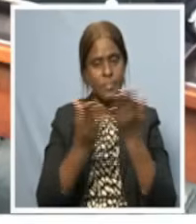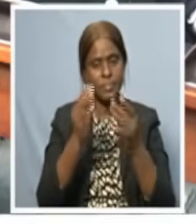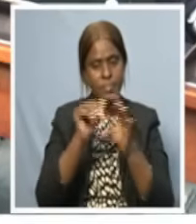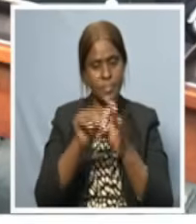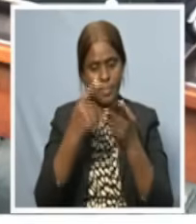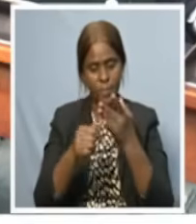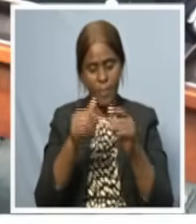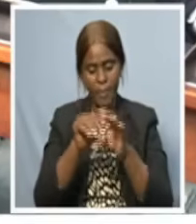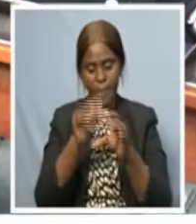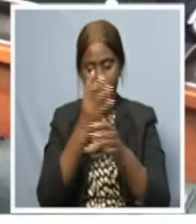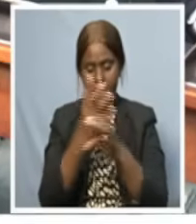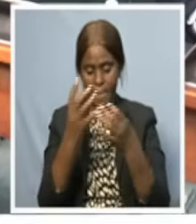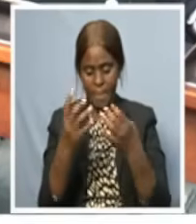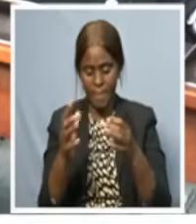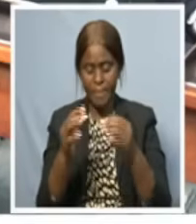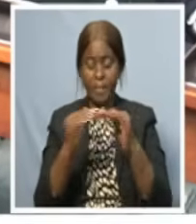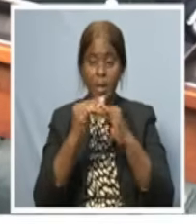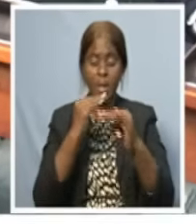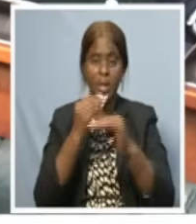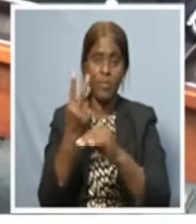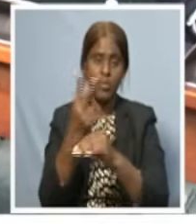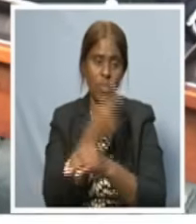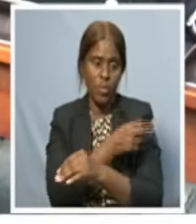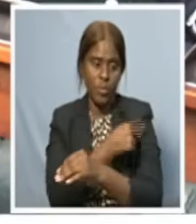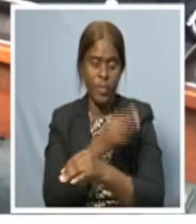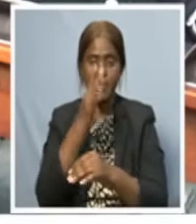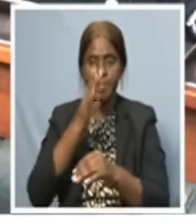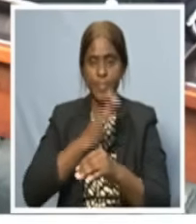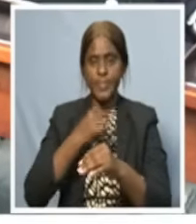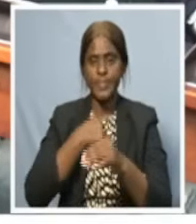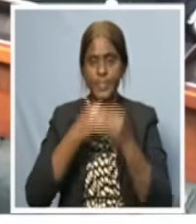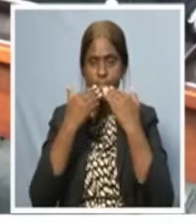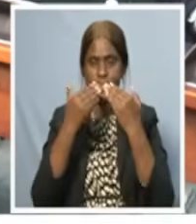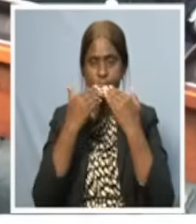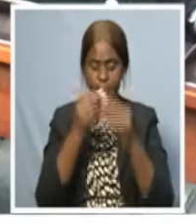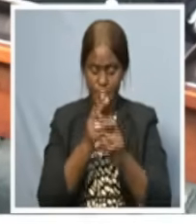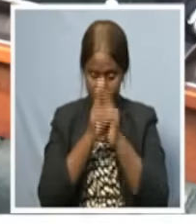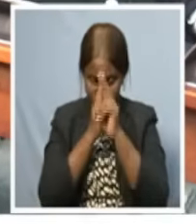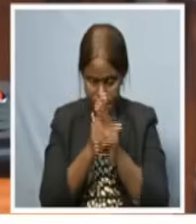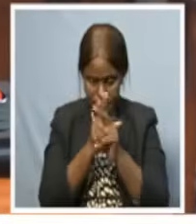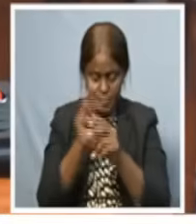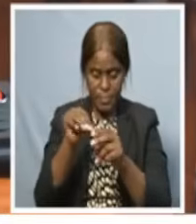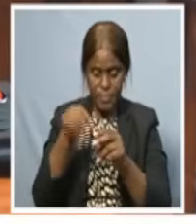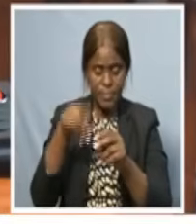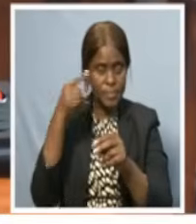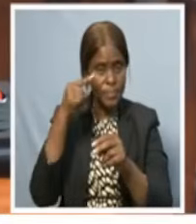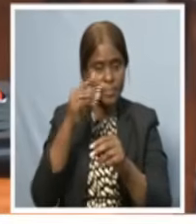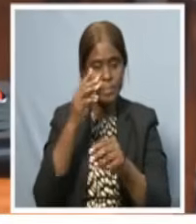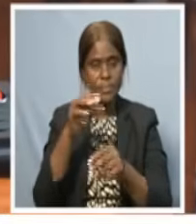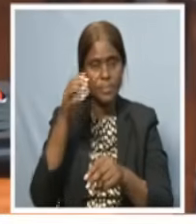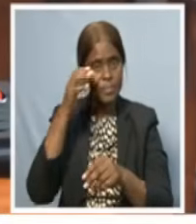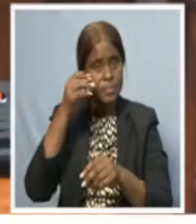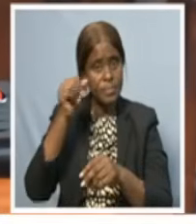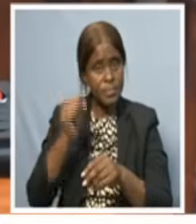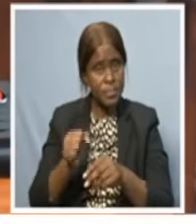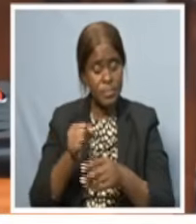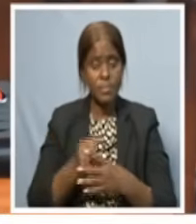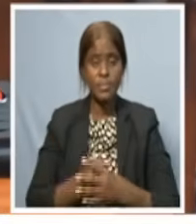services needed at the Chinsali Level 2 Hospital. Madam Speaker, I thank you. Thank you. The Honorable Member for Chama